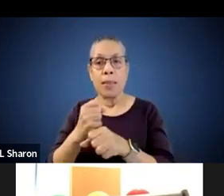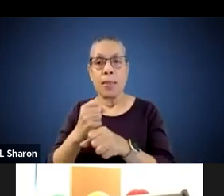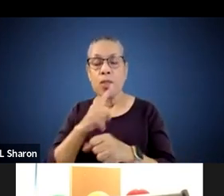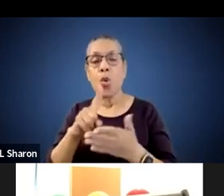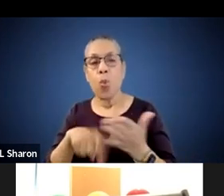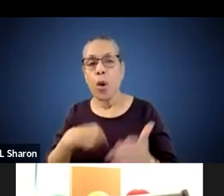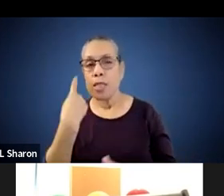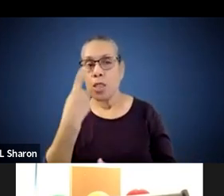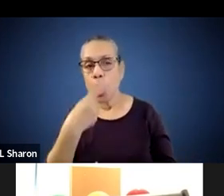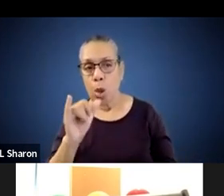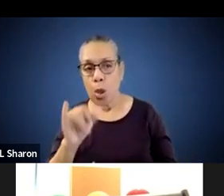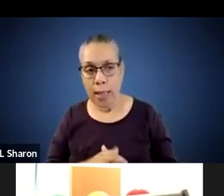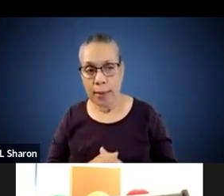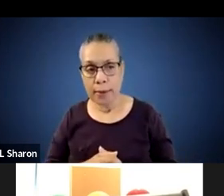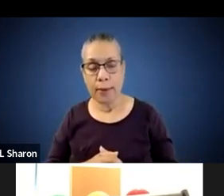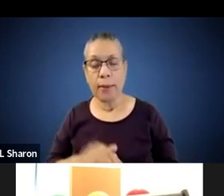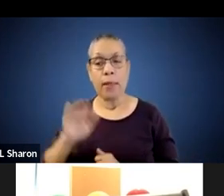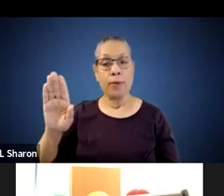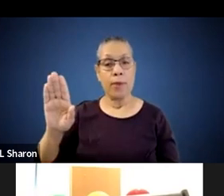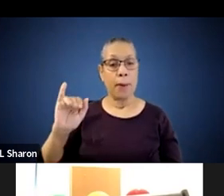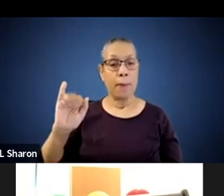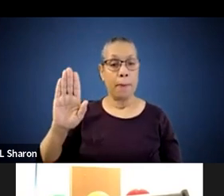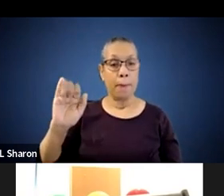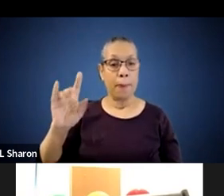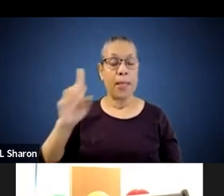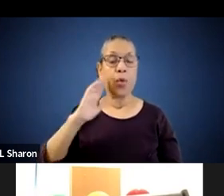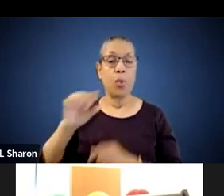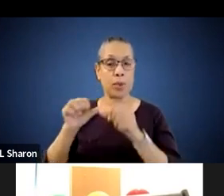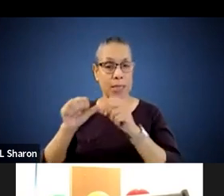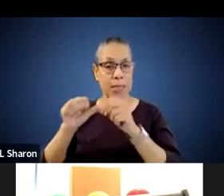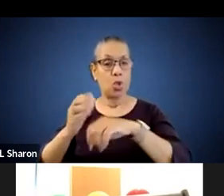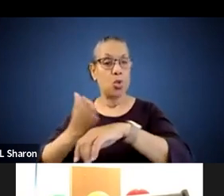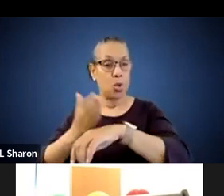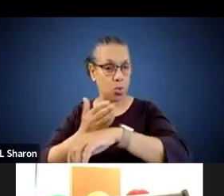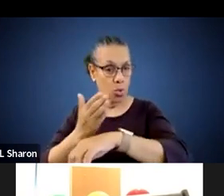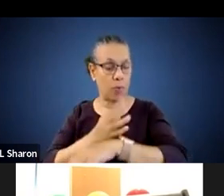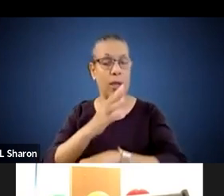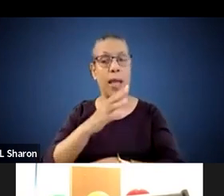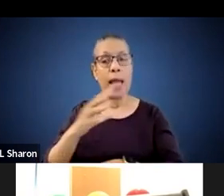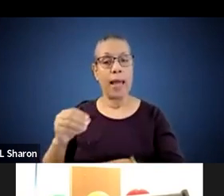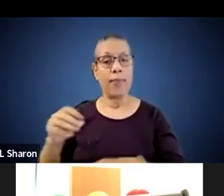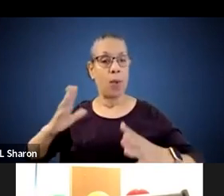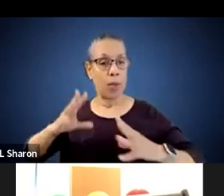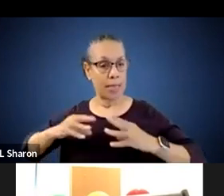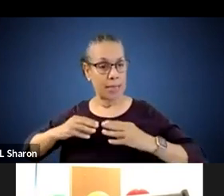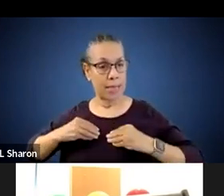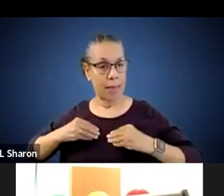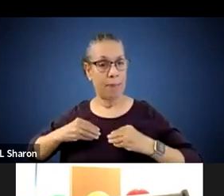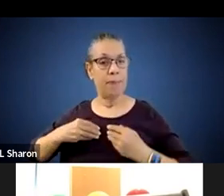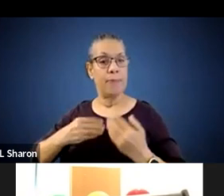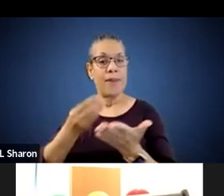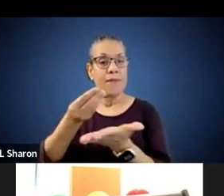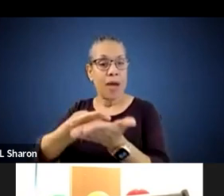looks like through the Abid trans Dev is committed to continued improvements as well as taking on the fiscal